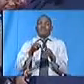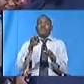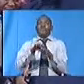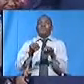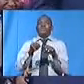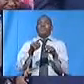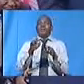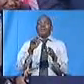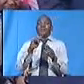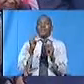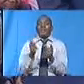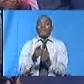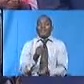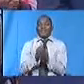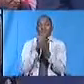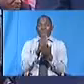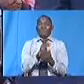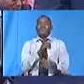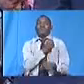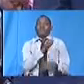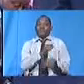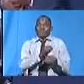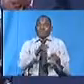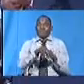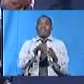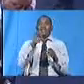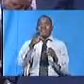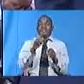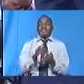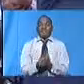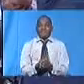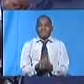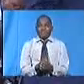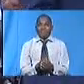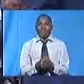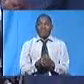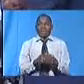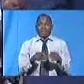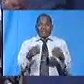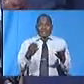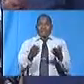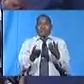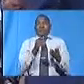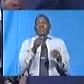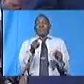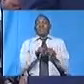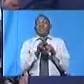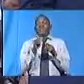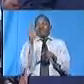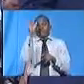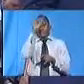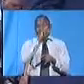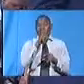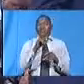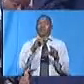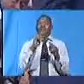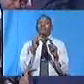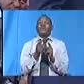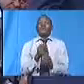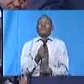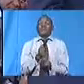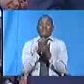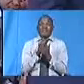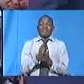in our electoral practice? Now, even assuming that the polling agents were, as it were,